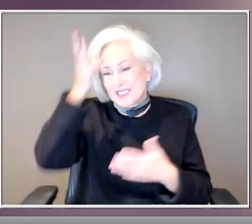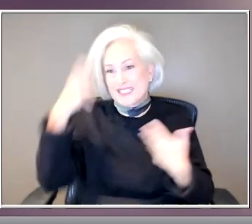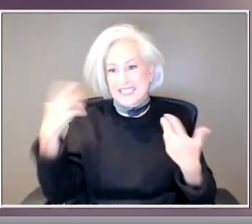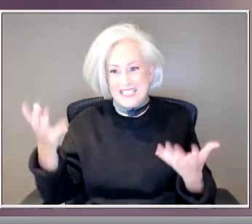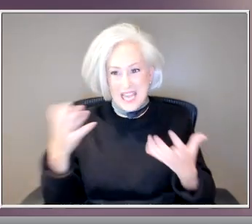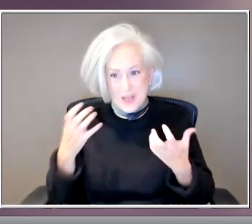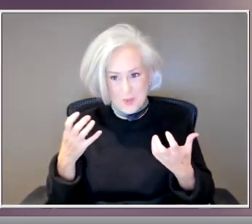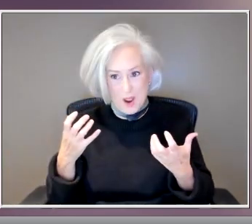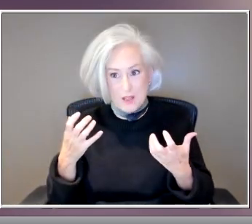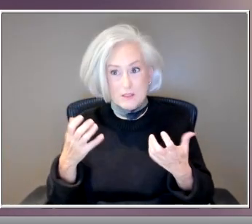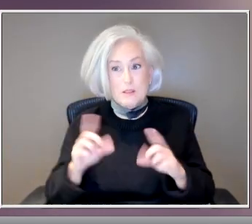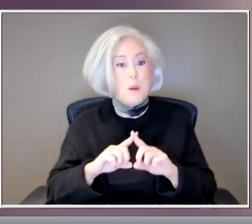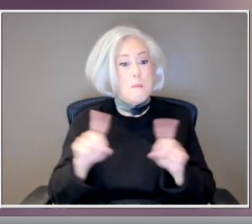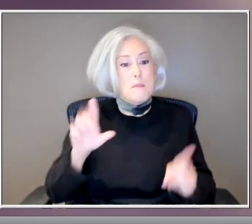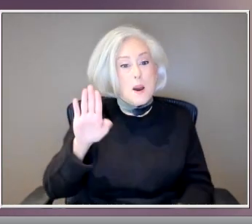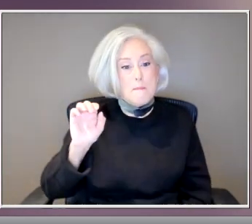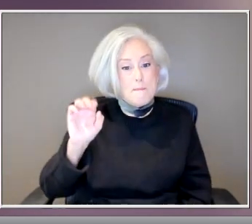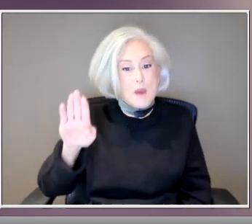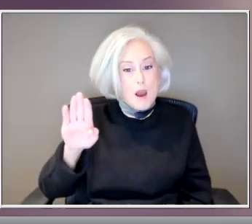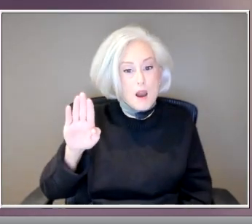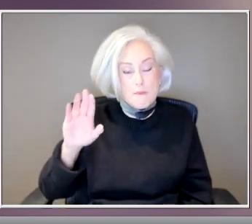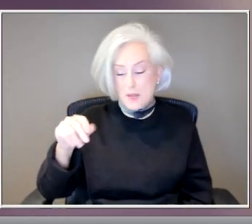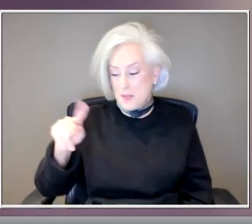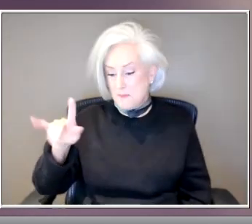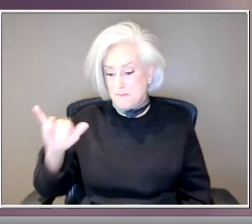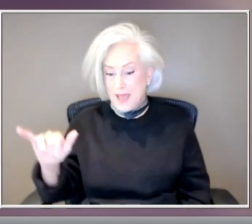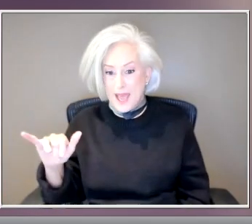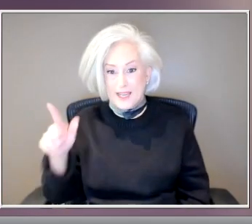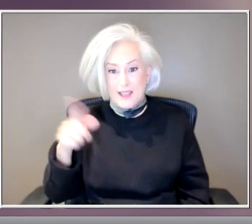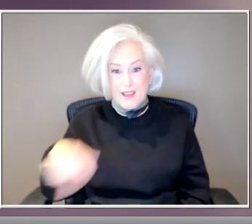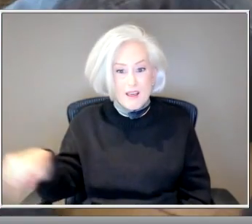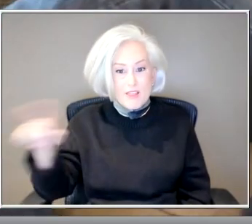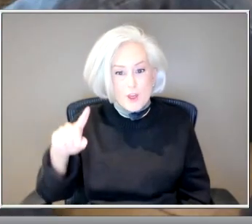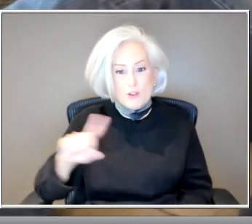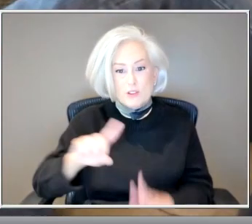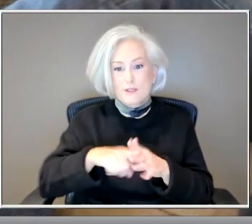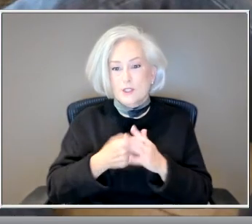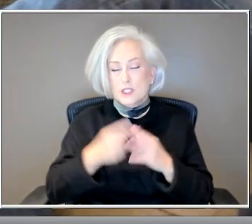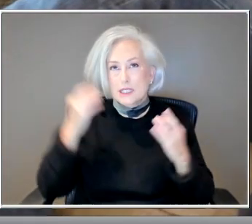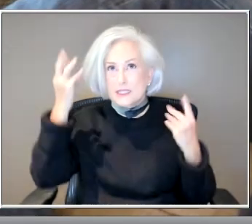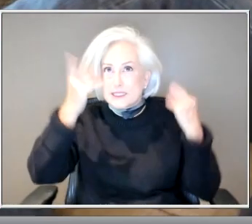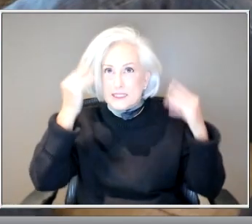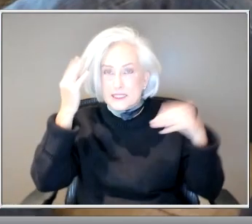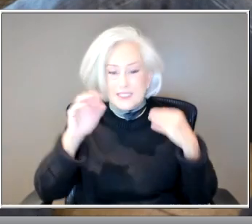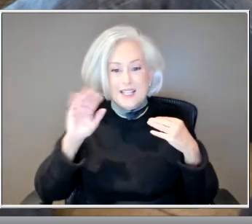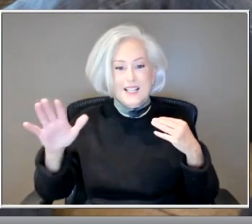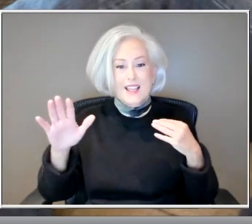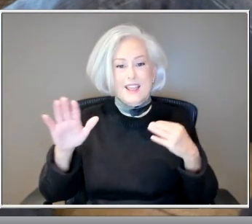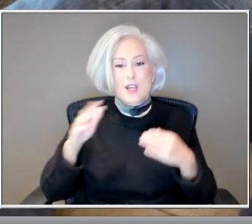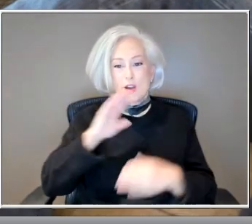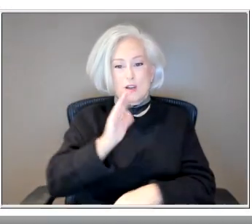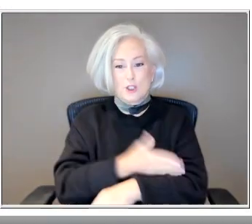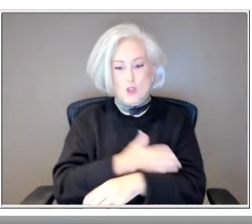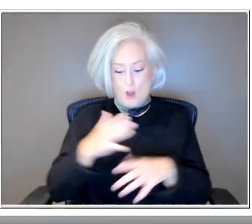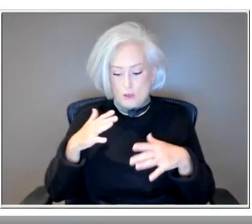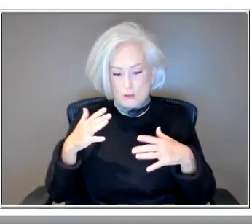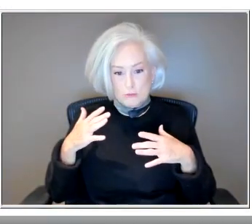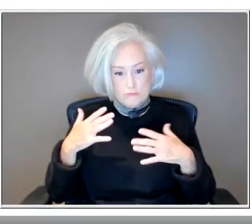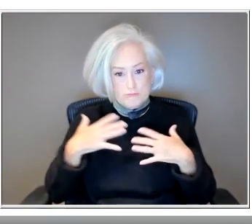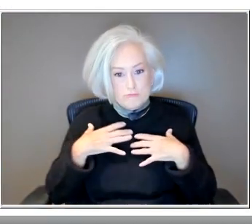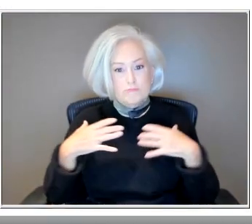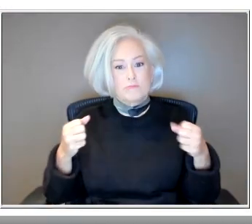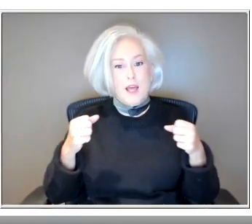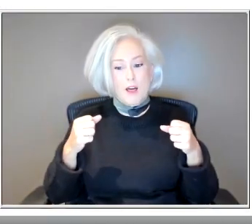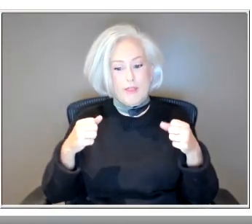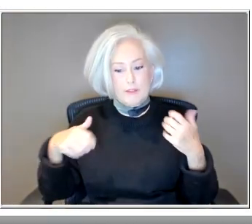Bob and Patty start recounting their daughter's health journey, the baffle was what was put in when she was a baby. It's clear